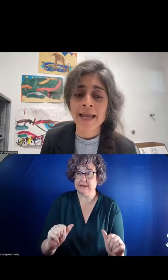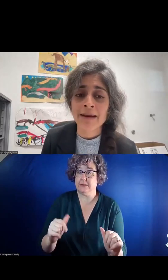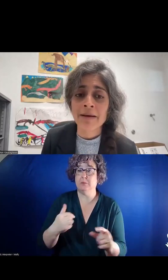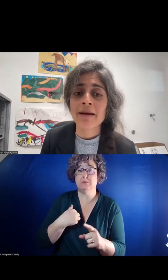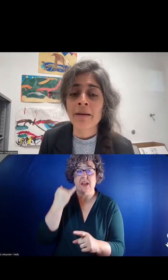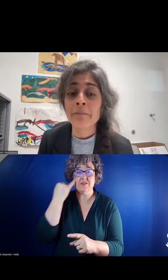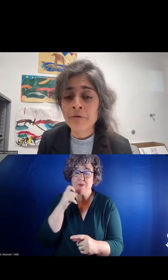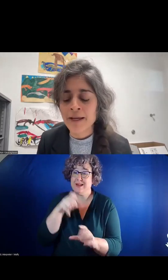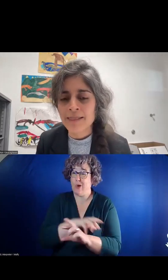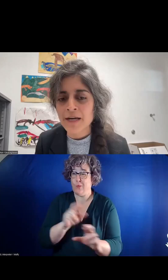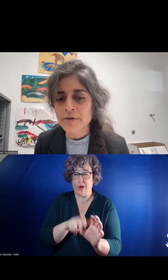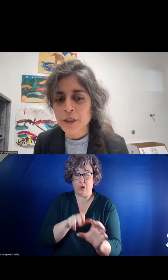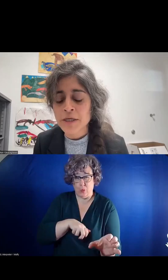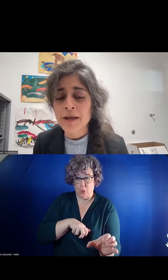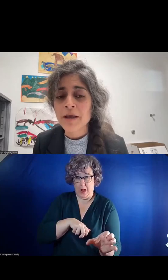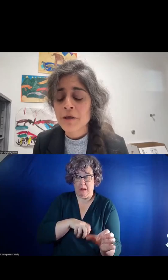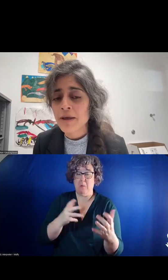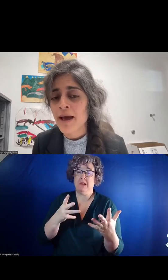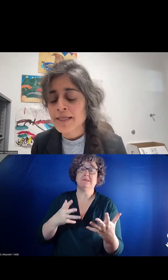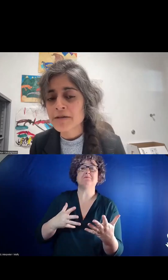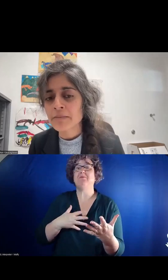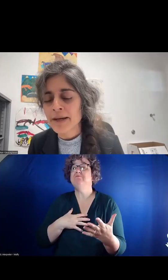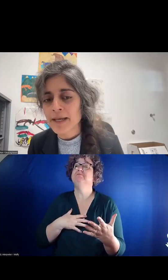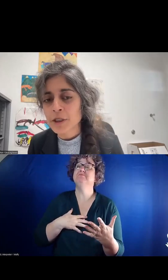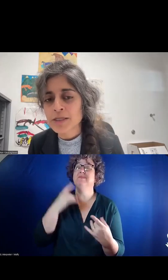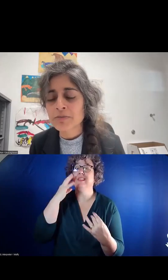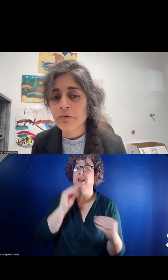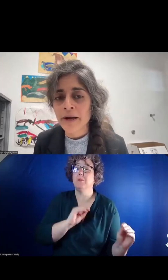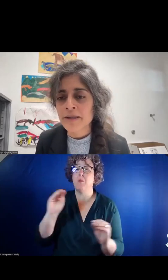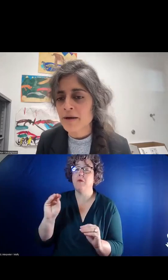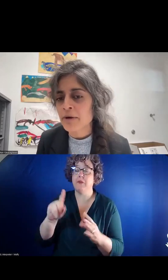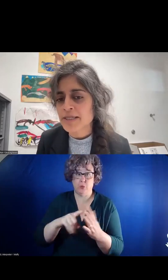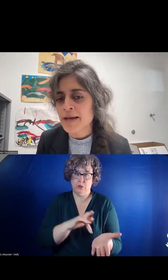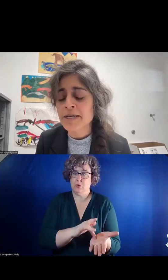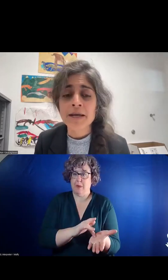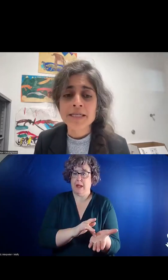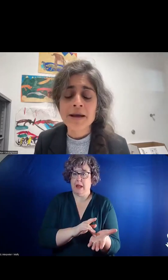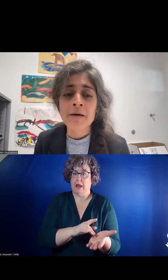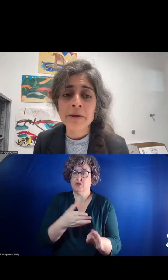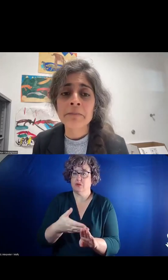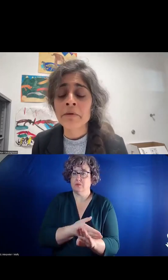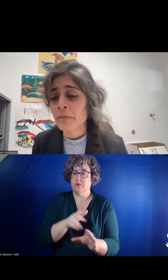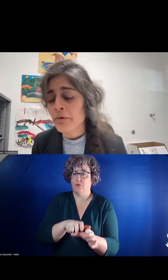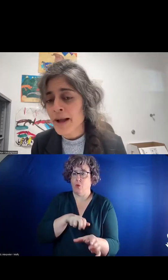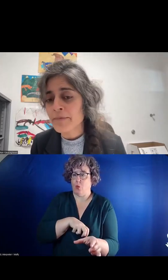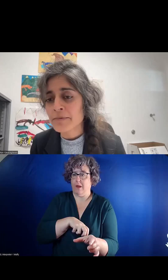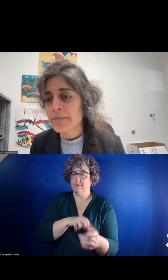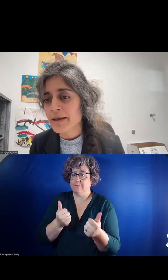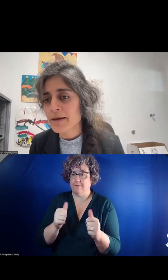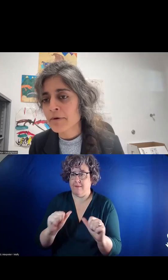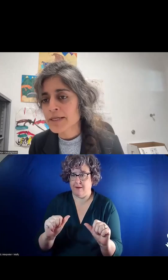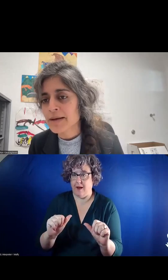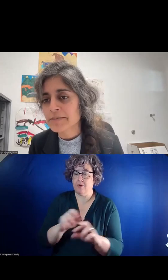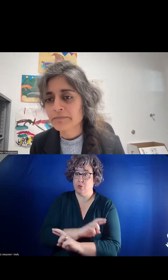interested in moving in that direction, you can start medications prior to the quit attempt to help people or prime them